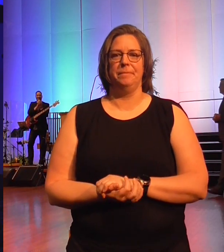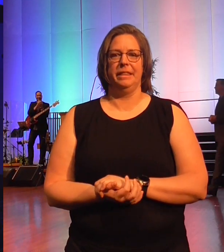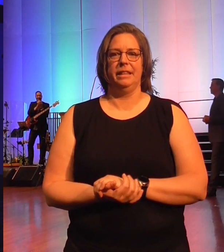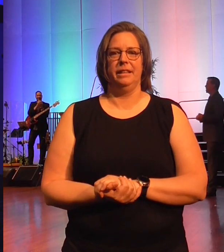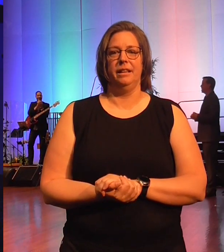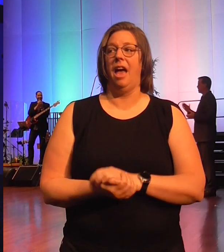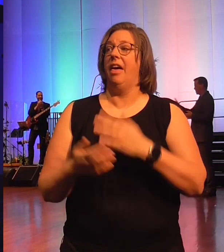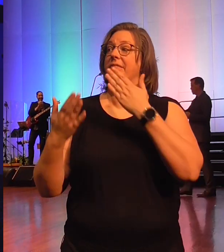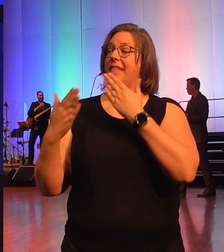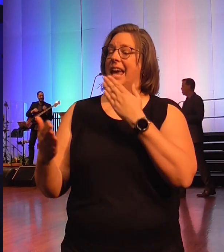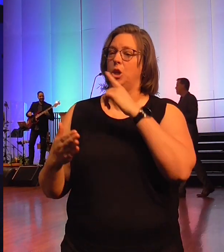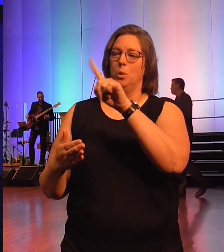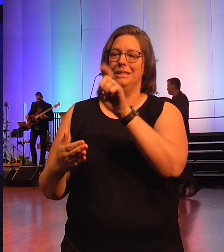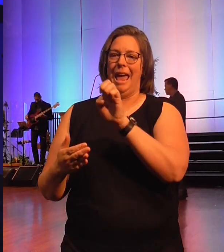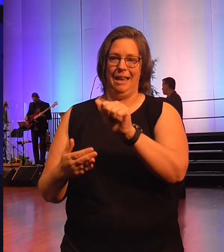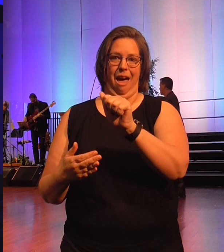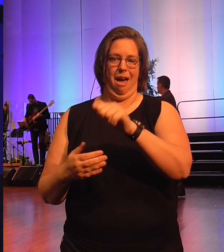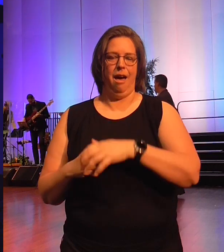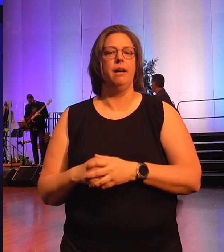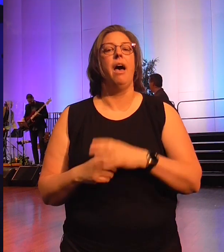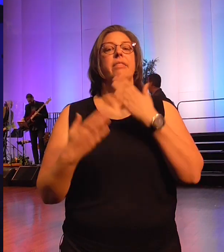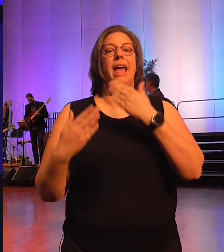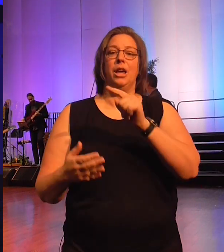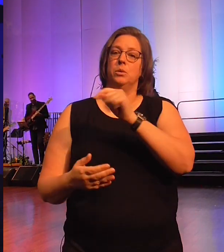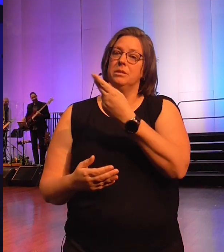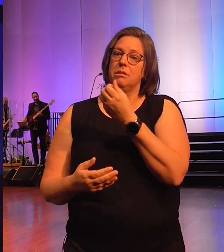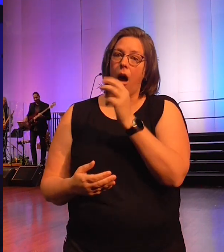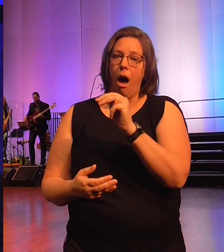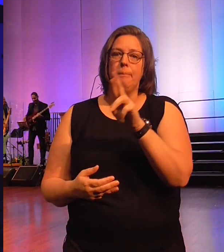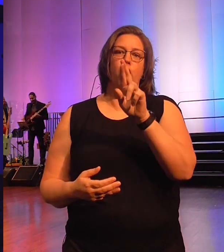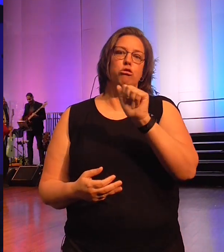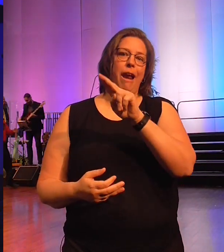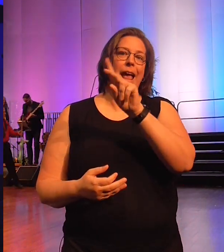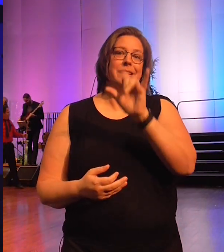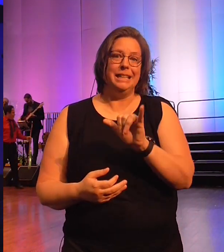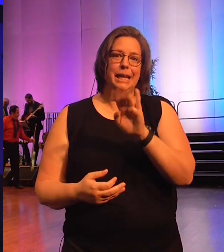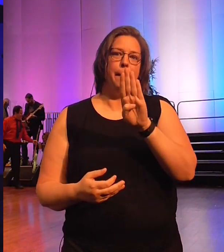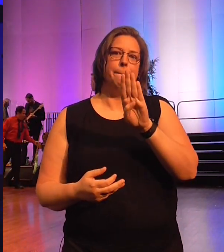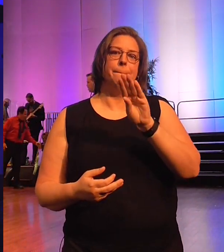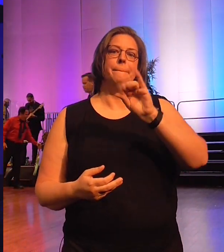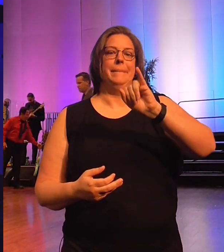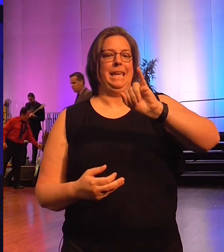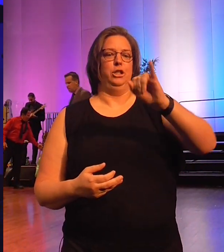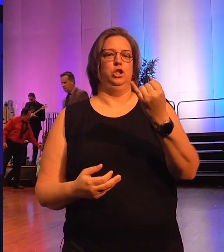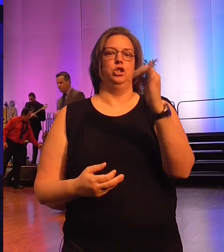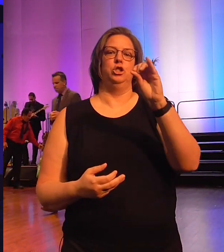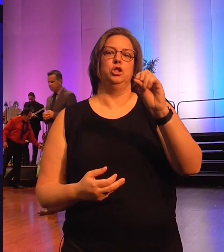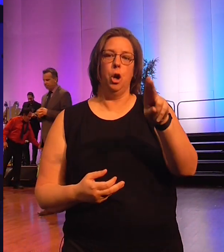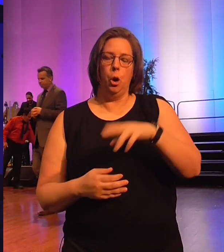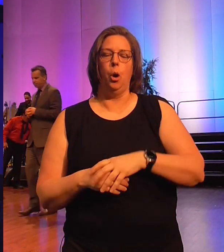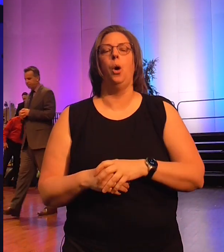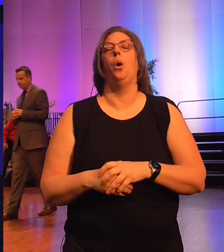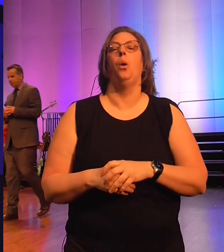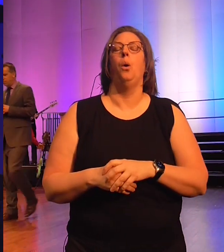Thank you, Zaya. Thank you, Tom, Randy, Bijou, Mike, Stu. So grateful for all of you.